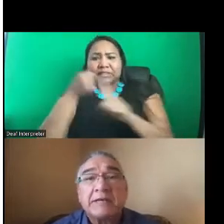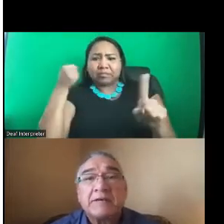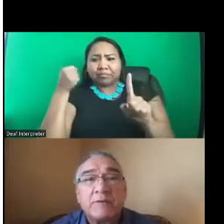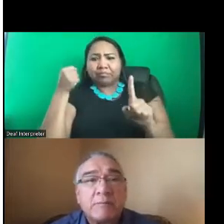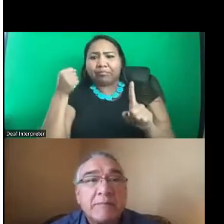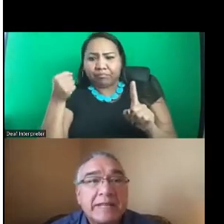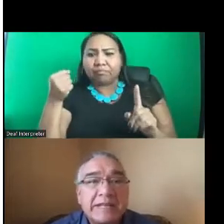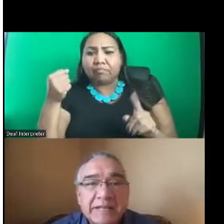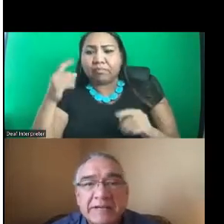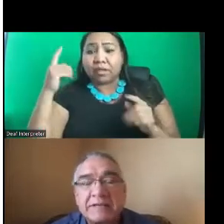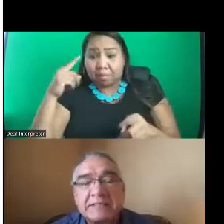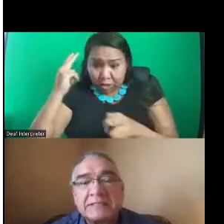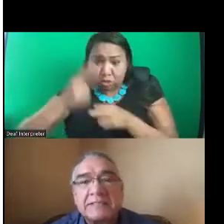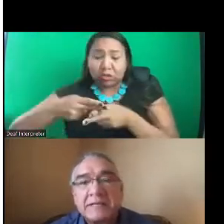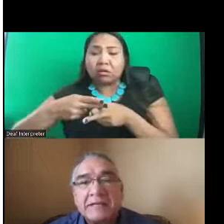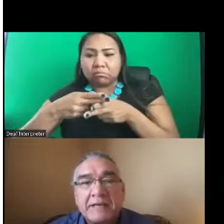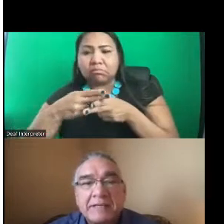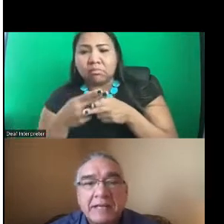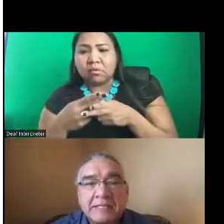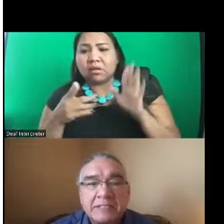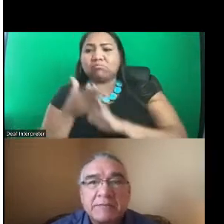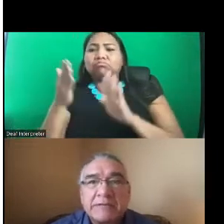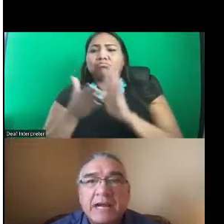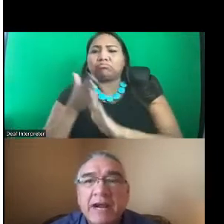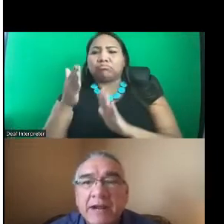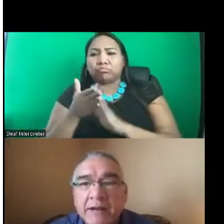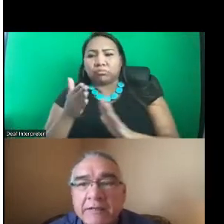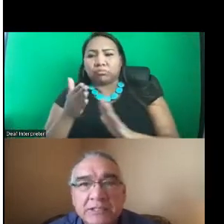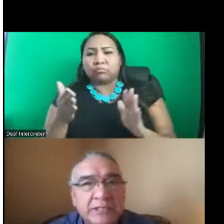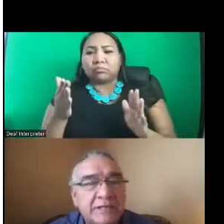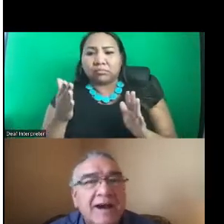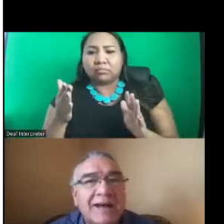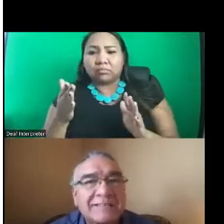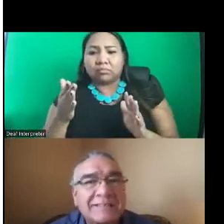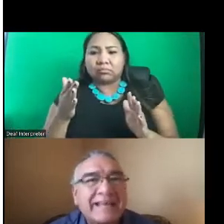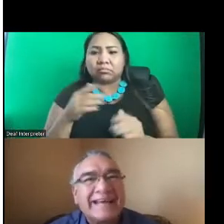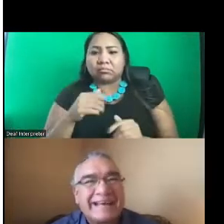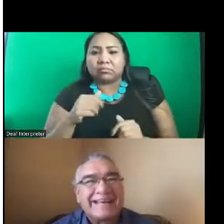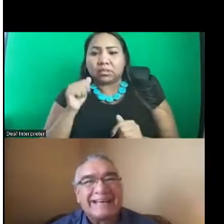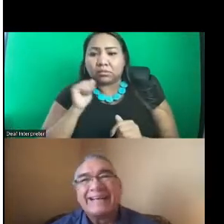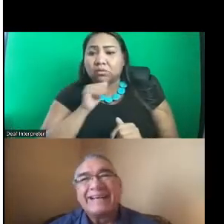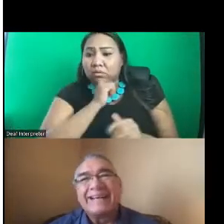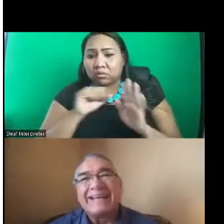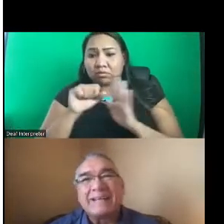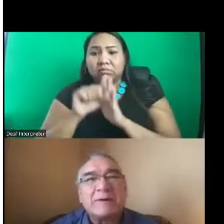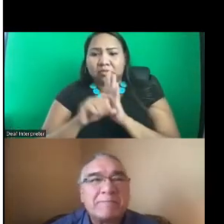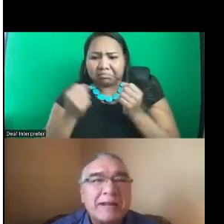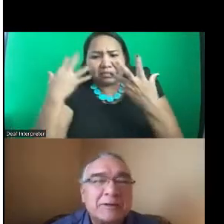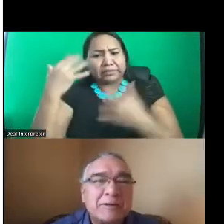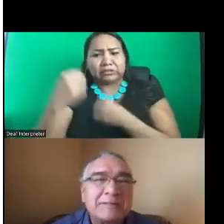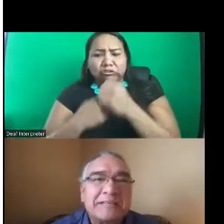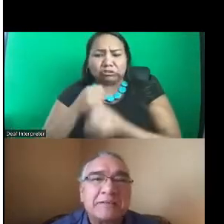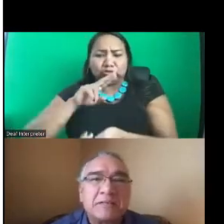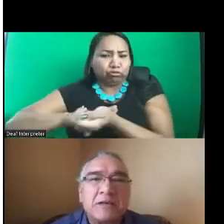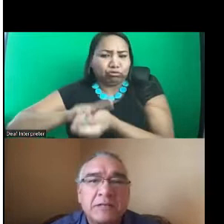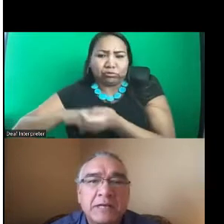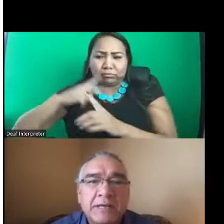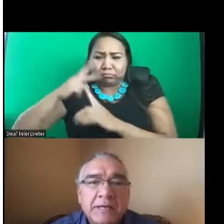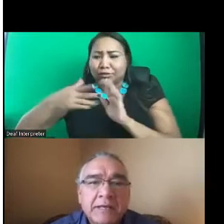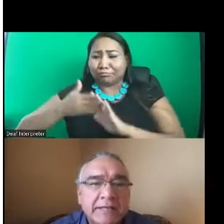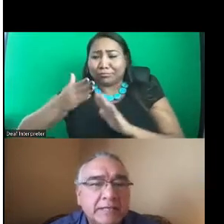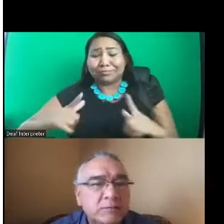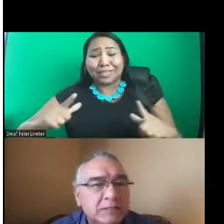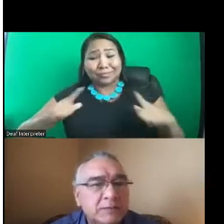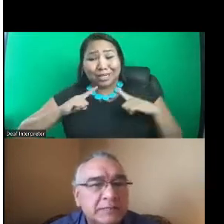Nursing for many years. And then she retired, she thought, and then went back home to South